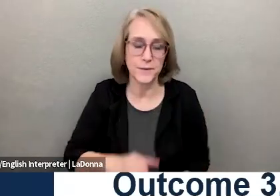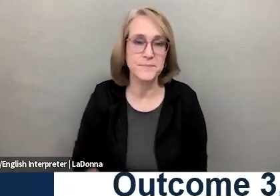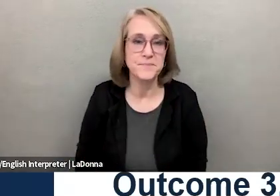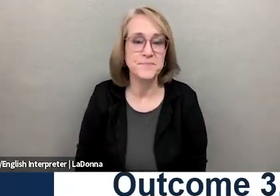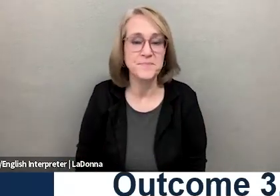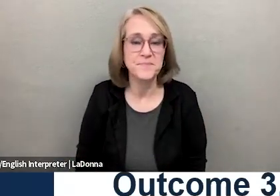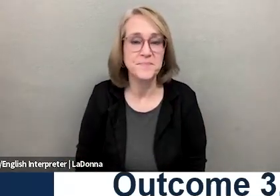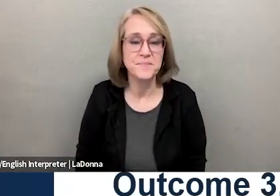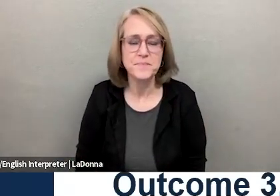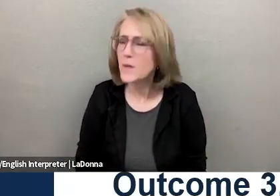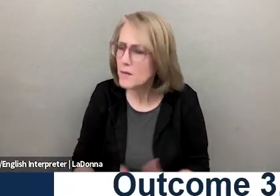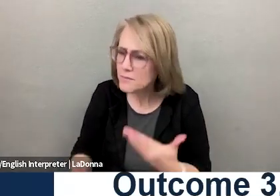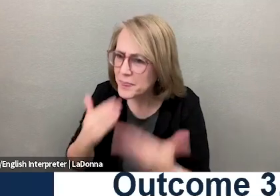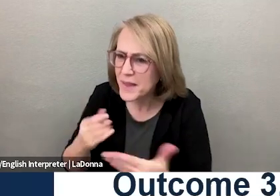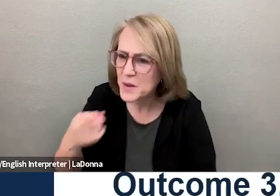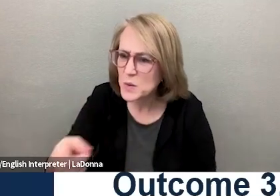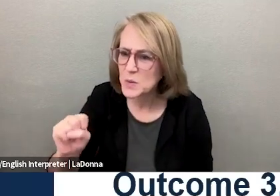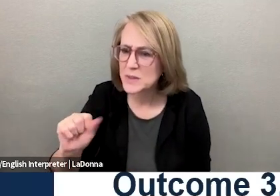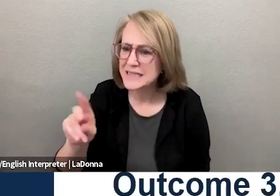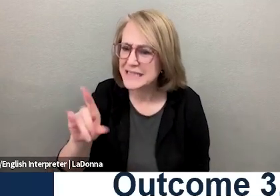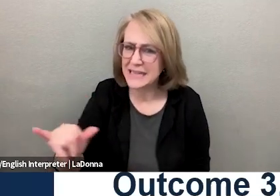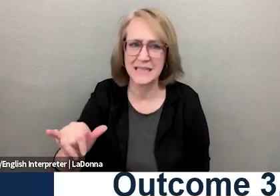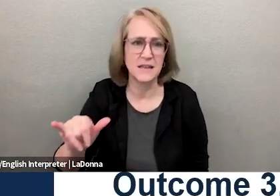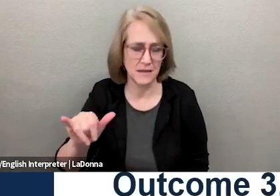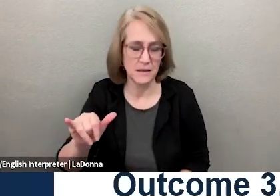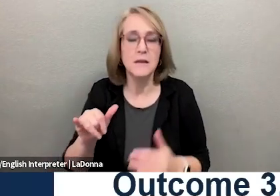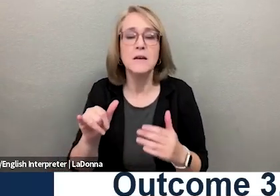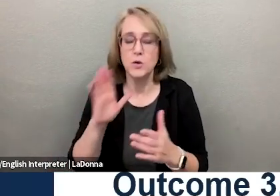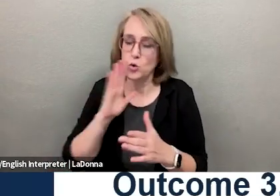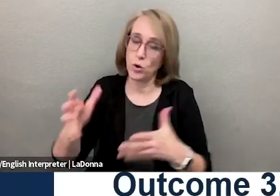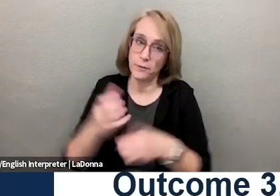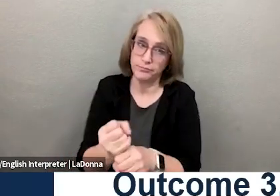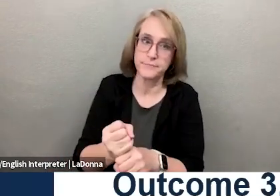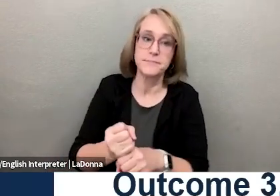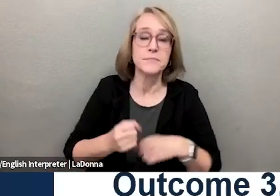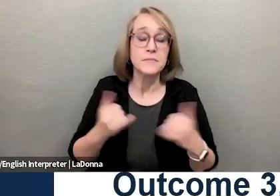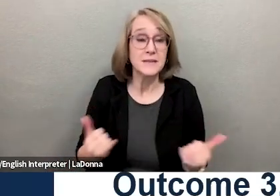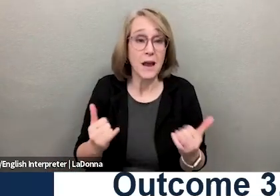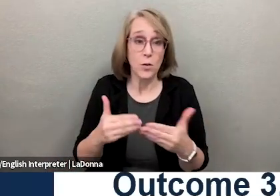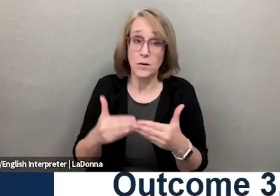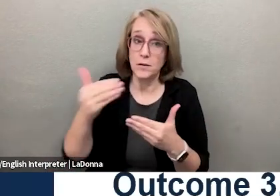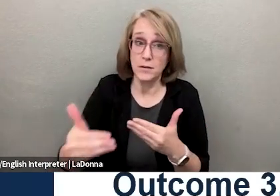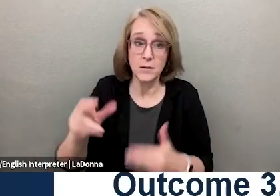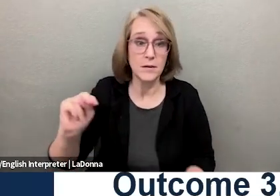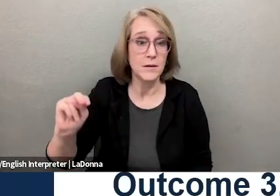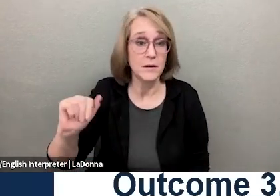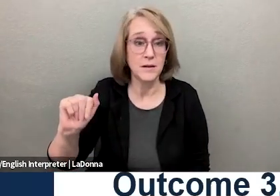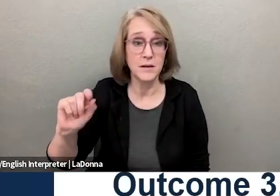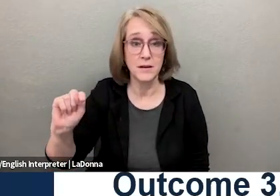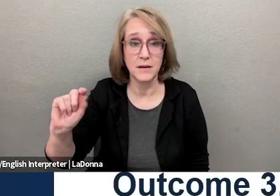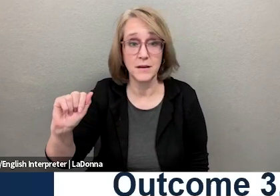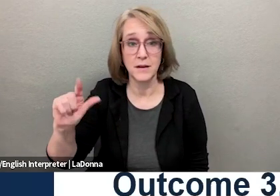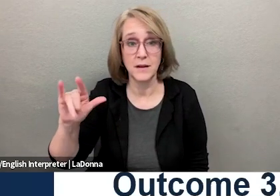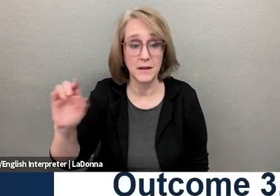Thanks so much, Sandy, for that overview. I want to turn it over next to Natalie Keene,